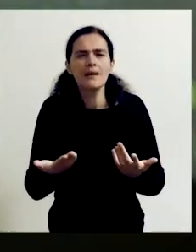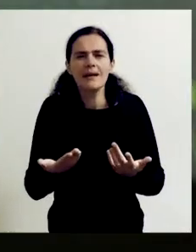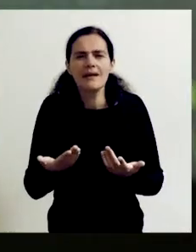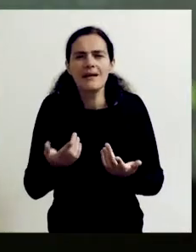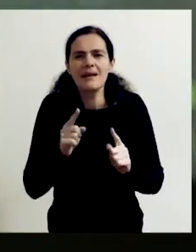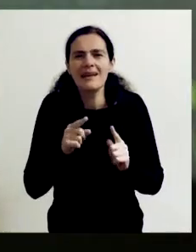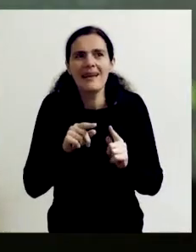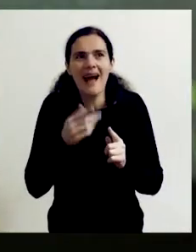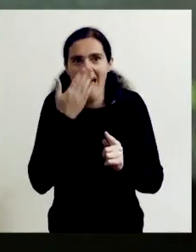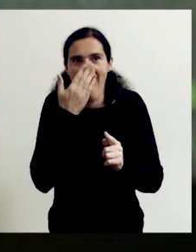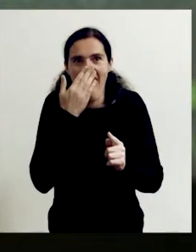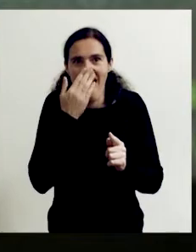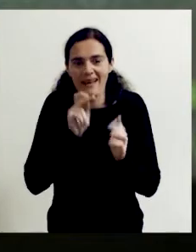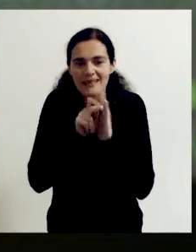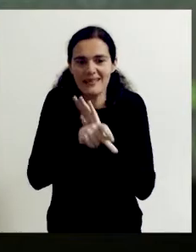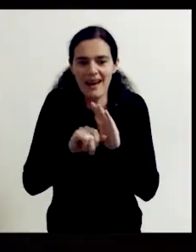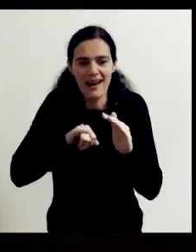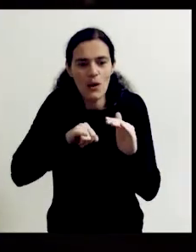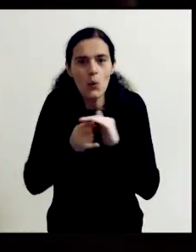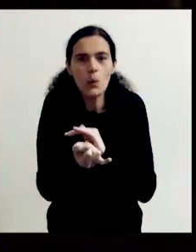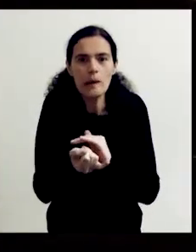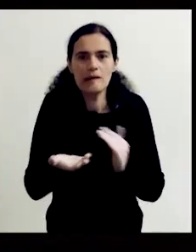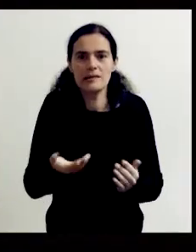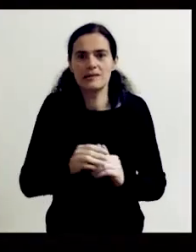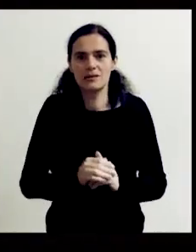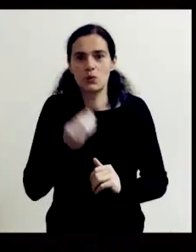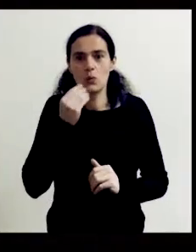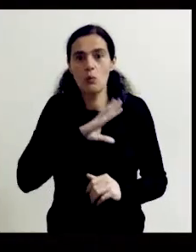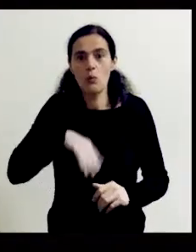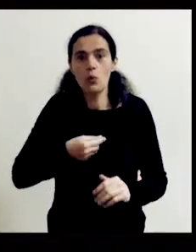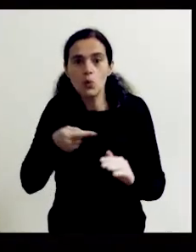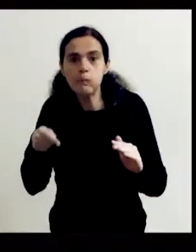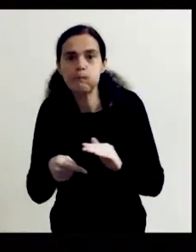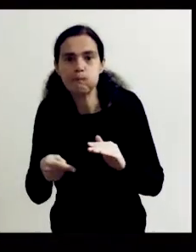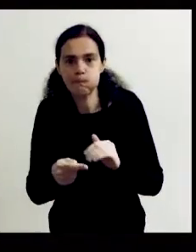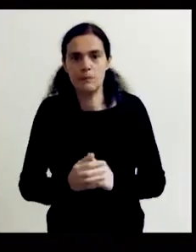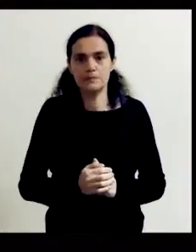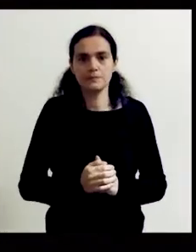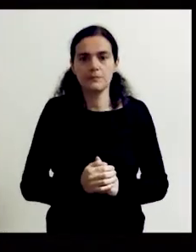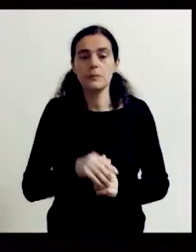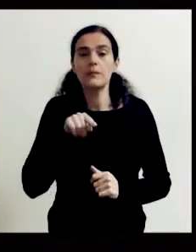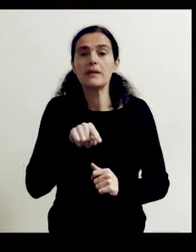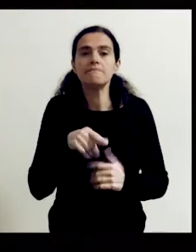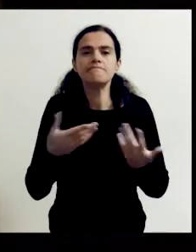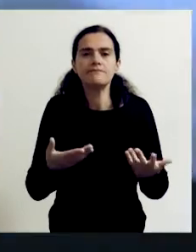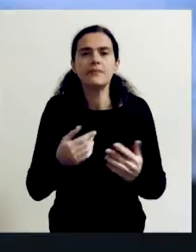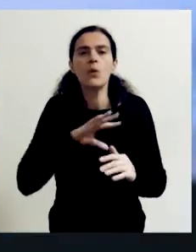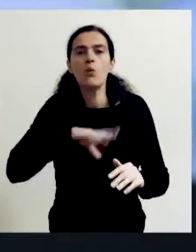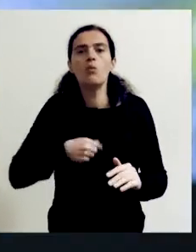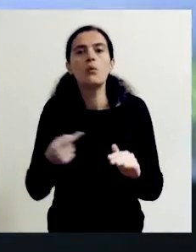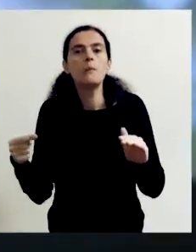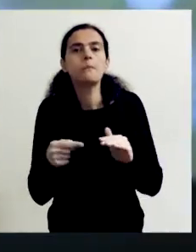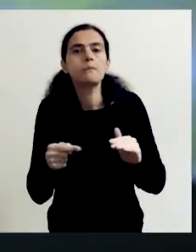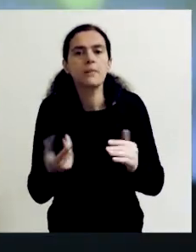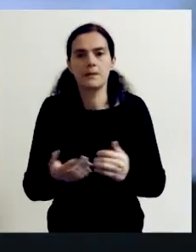basically entering a cave. You're entering somehow the underworld. Then, in